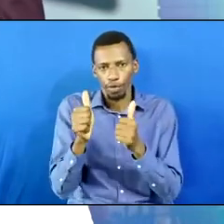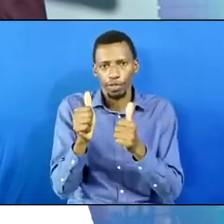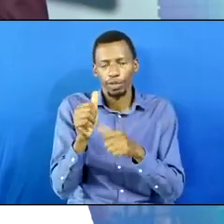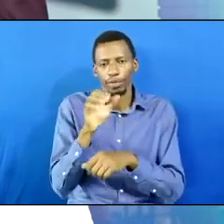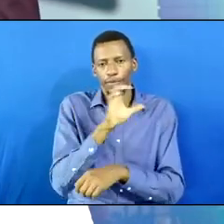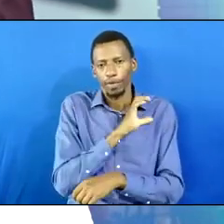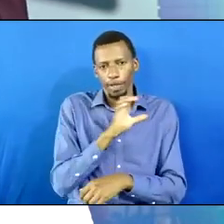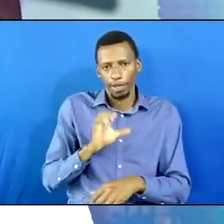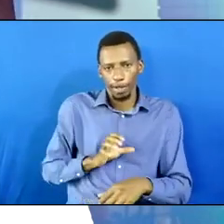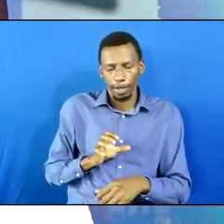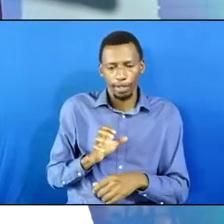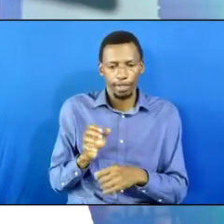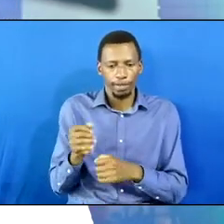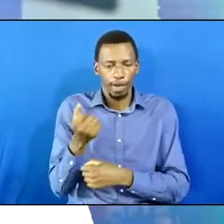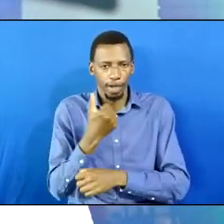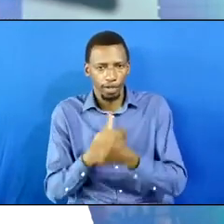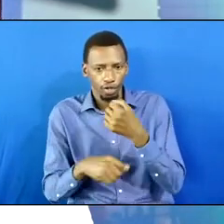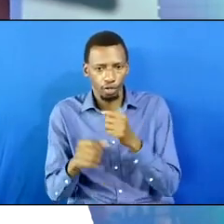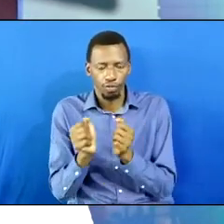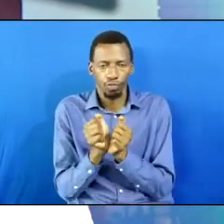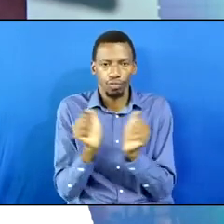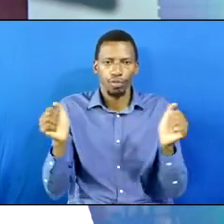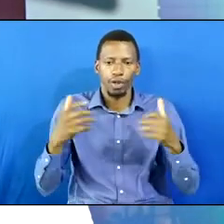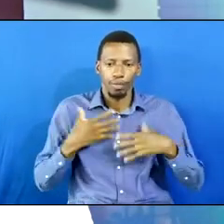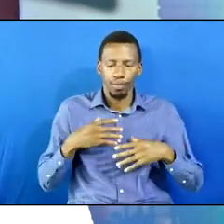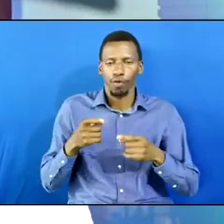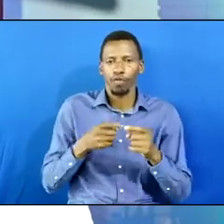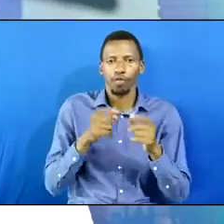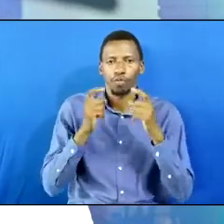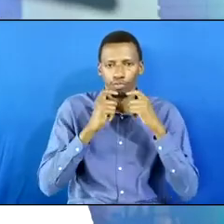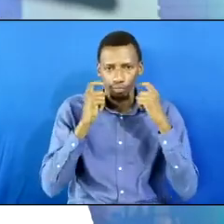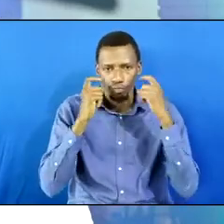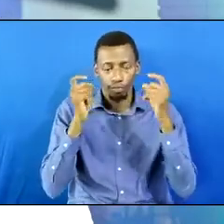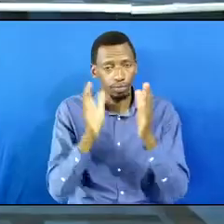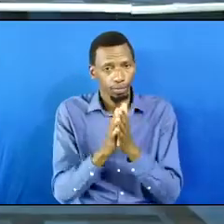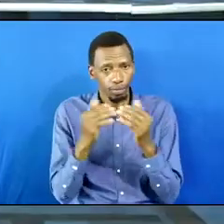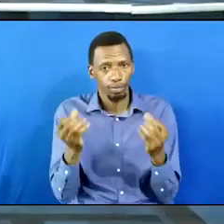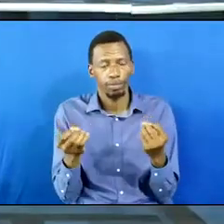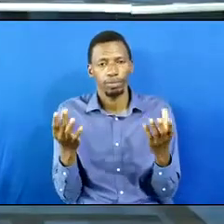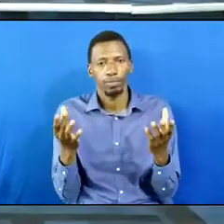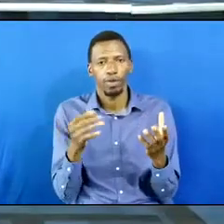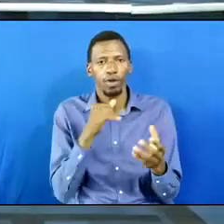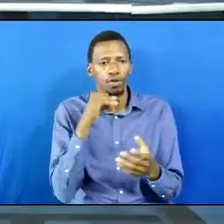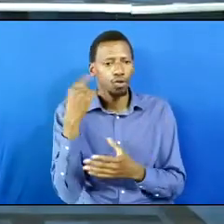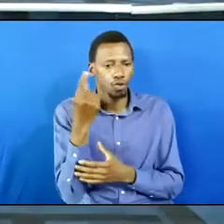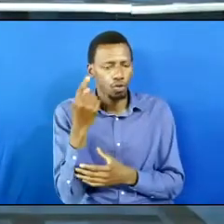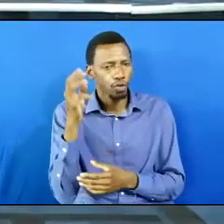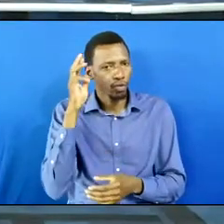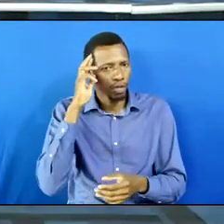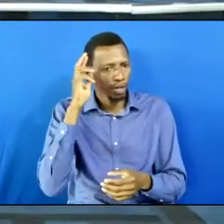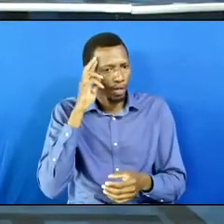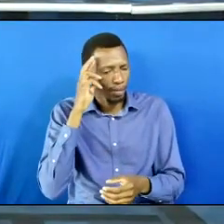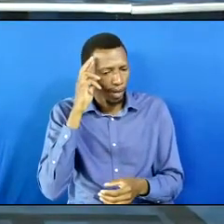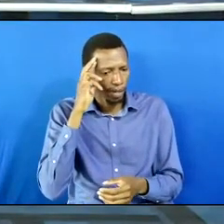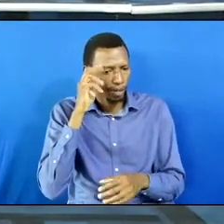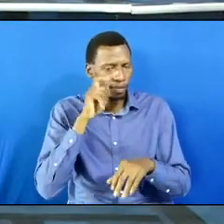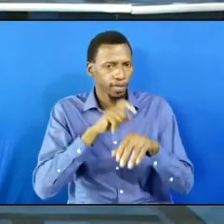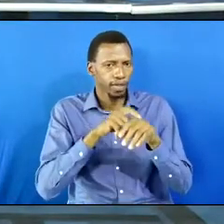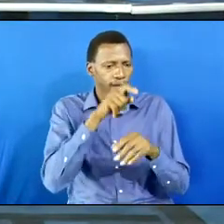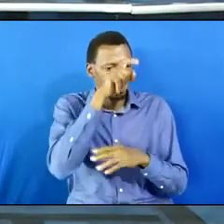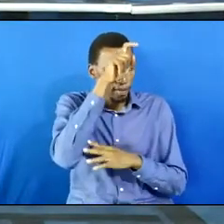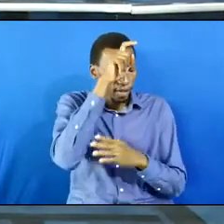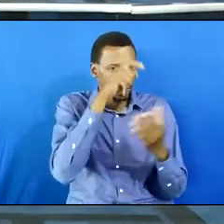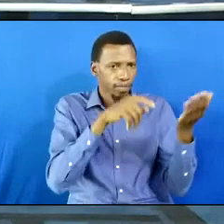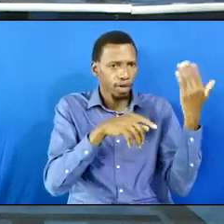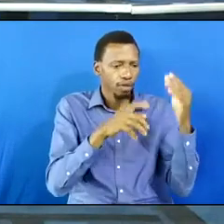his people from the bondage of sin. Hallelujah. It is not only to remind us what happened in the land of Egypt,